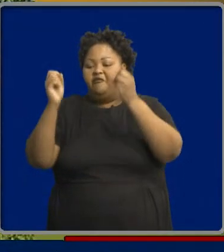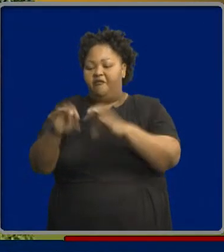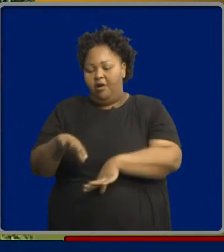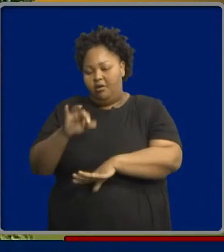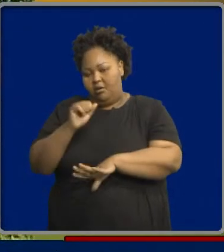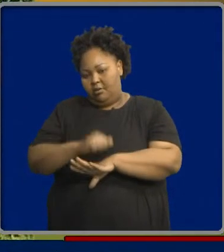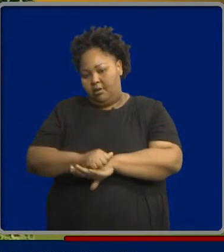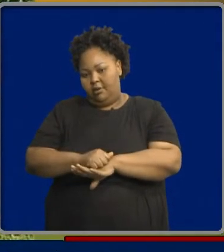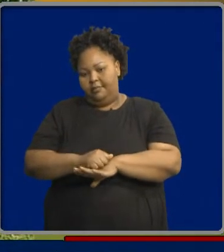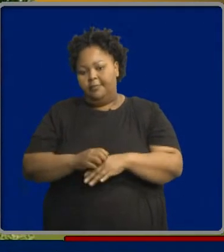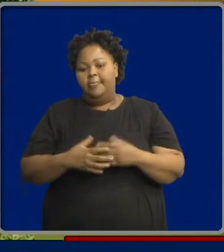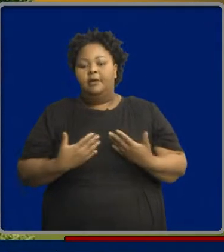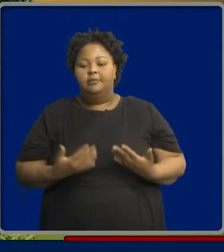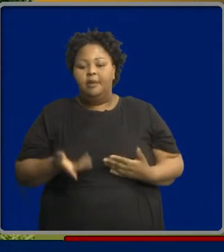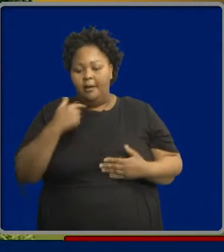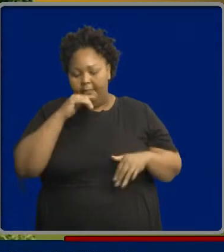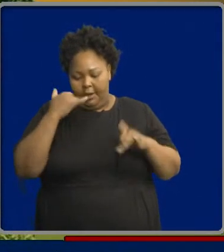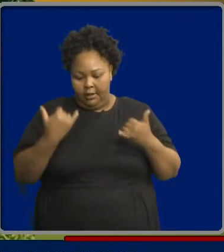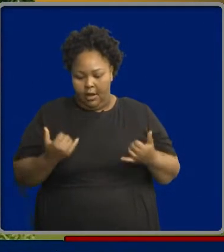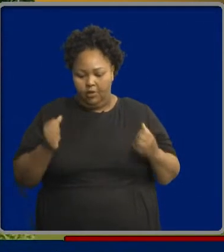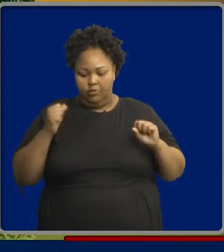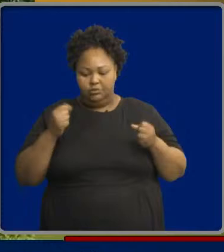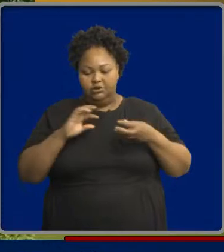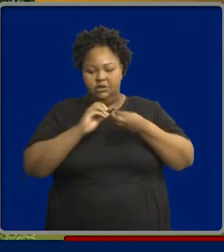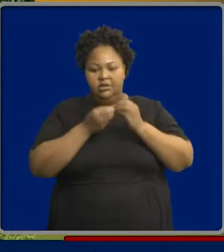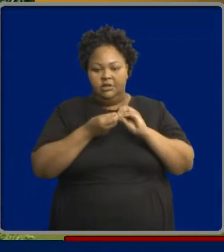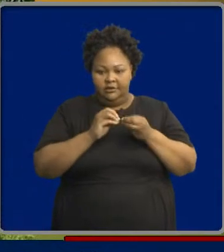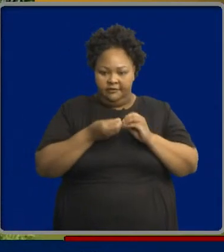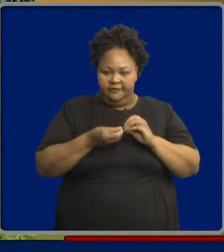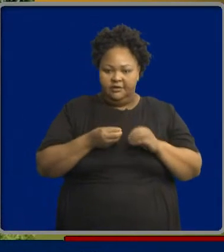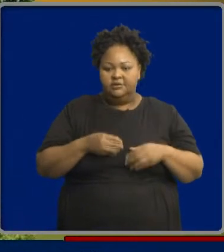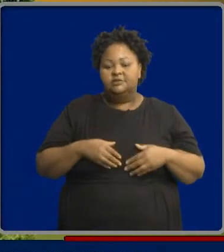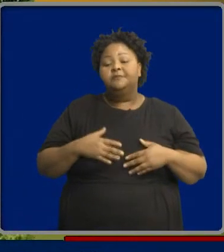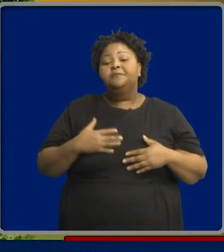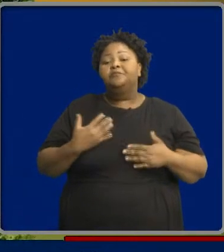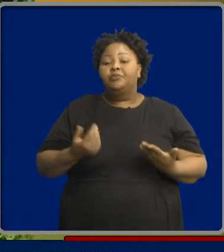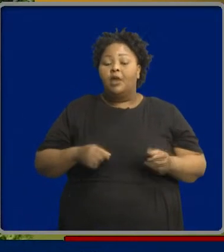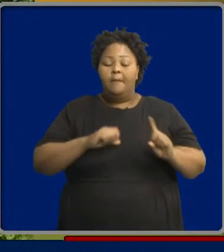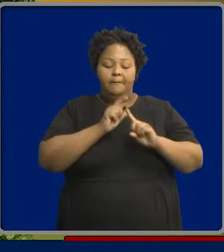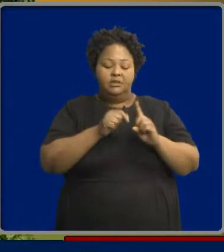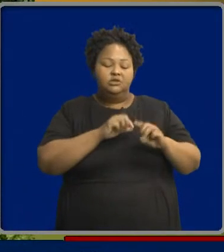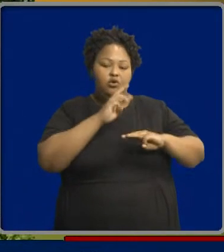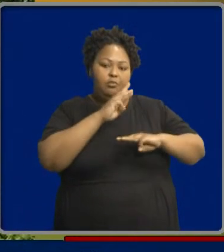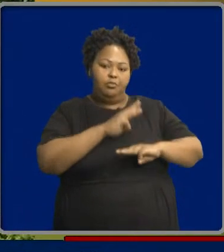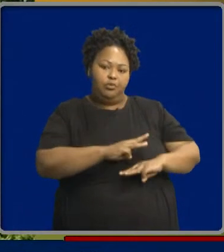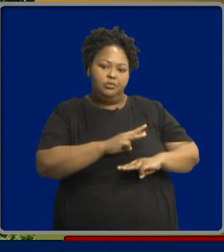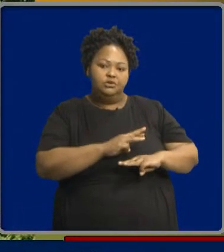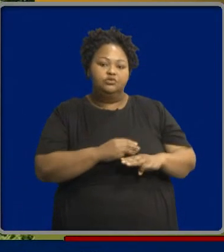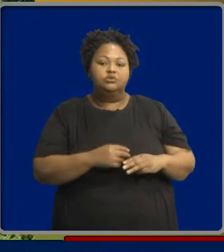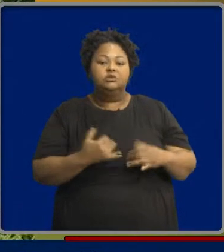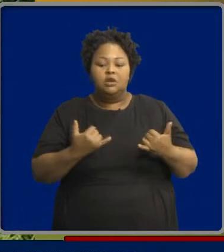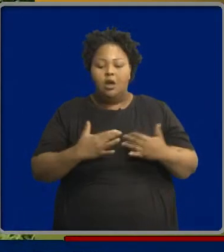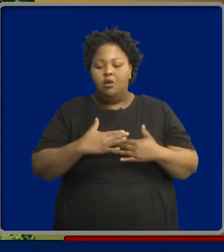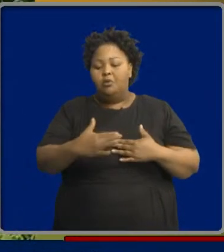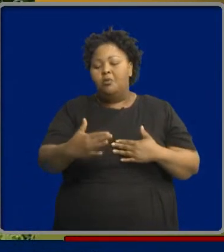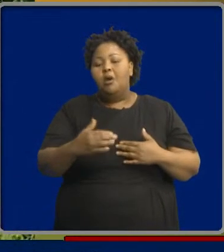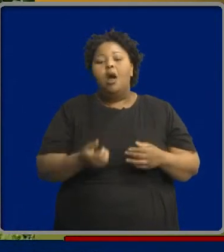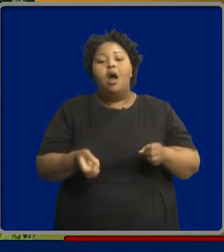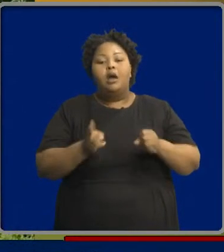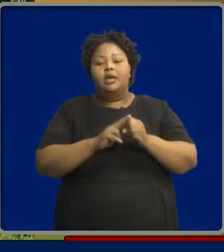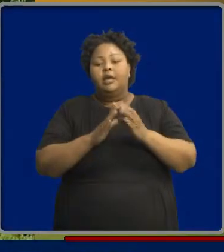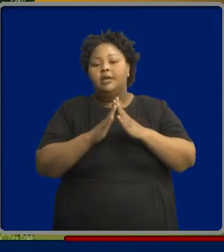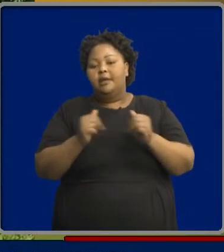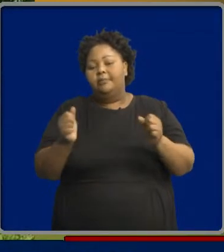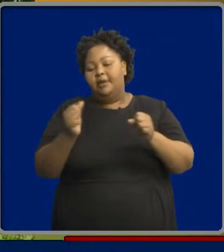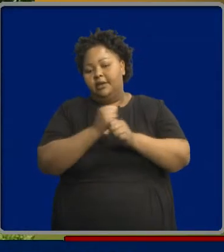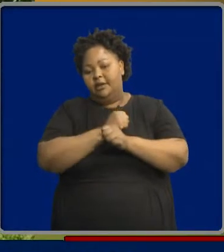these journalists asked that going forward, this will not happen again, Dlamini promised that it will never happen again. The